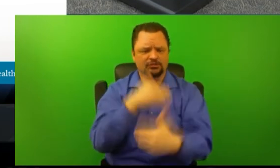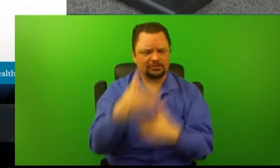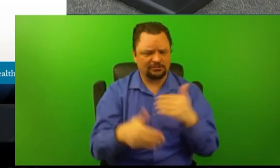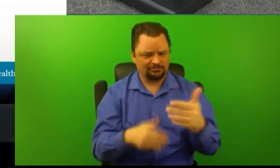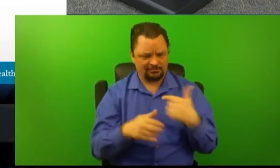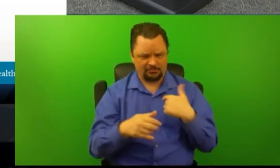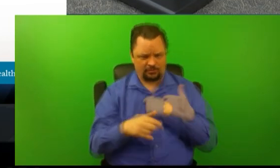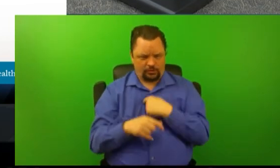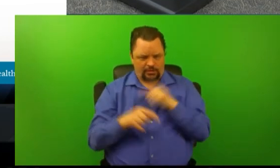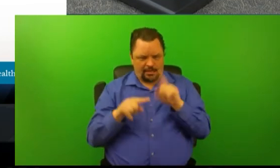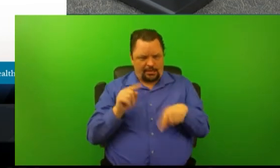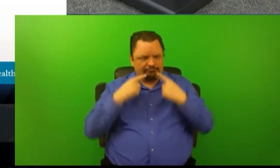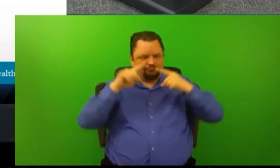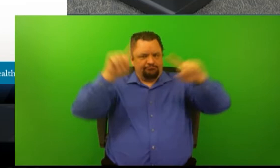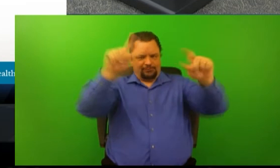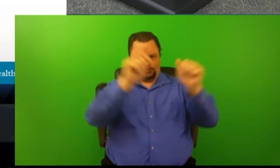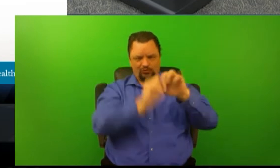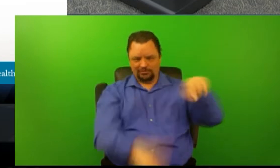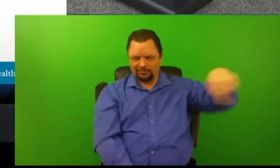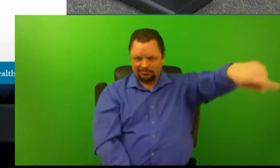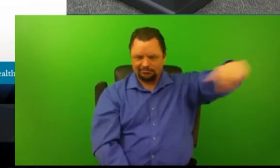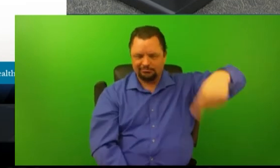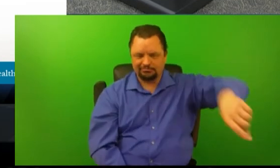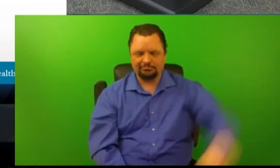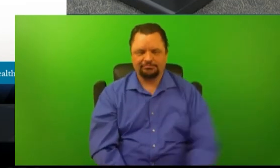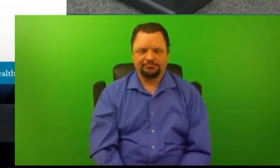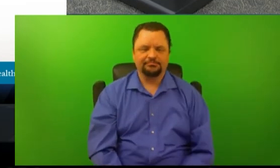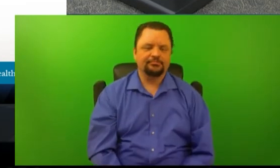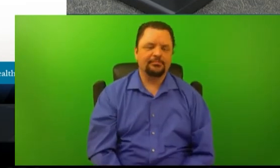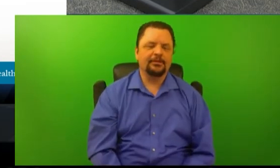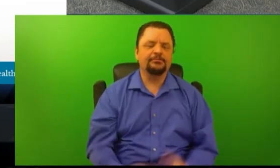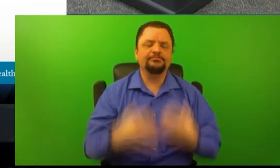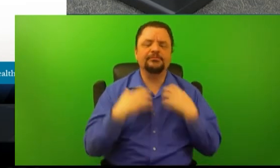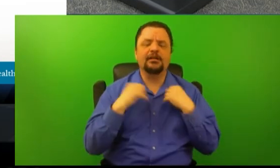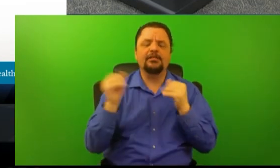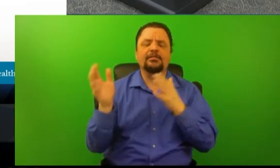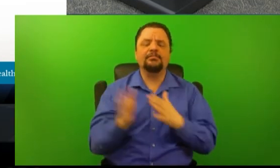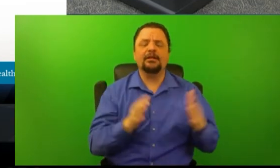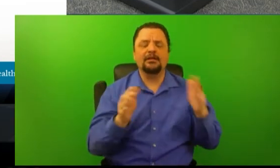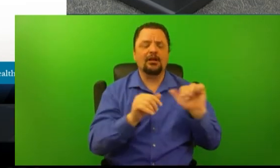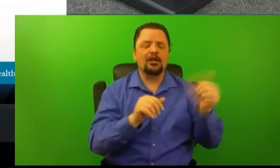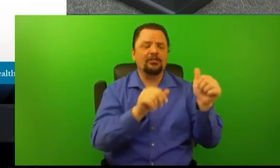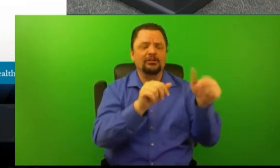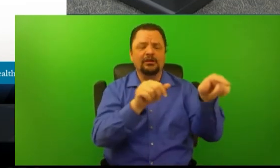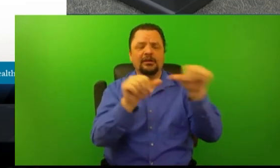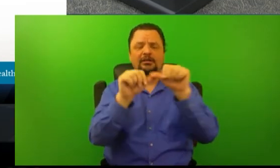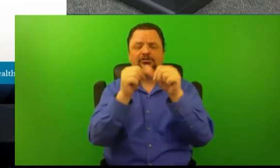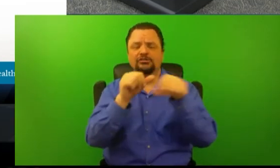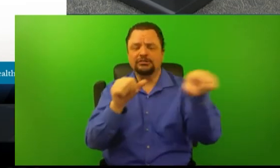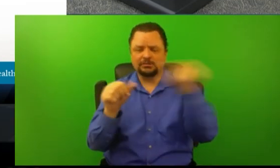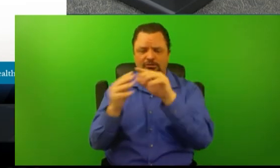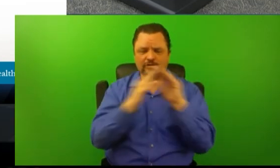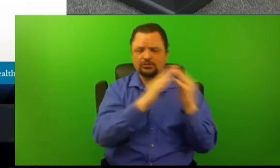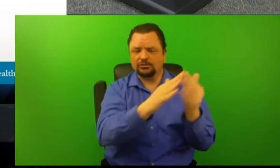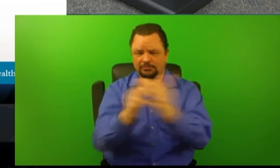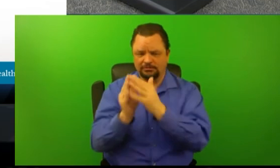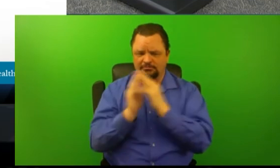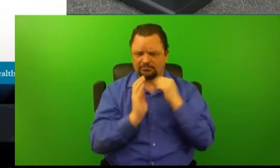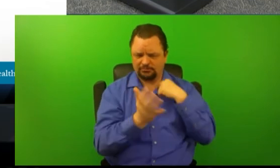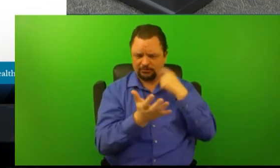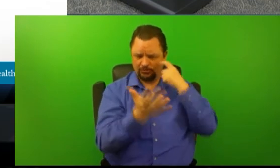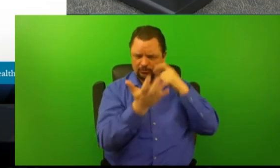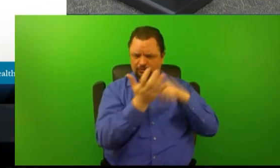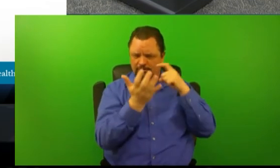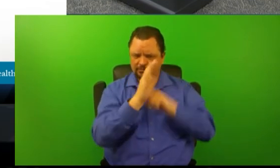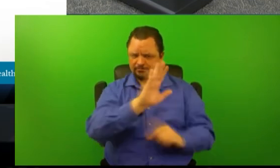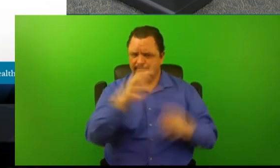can be used by other agencies in our community to identify local health needs and priorities. So it's certainly what we're identifying as